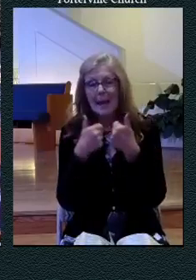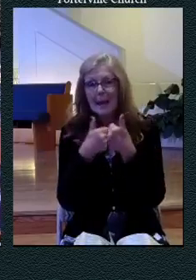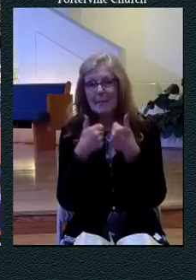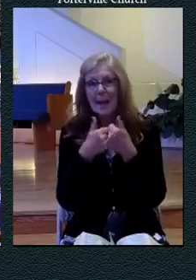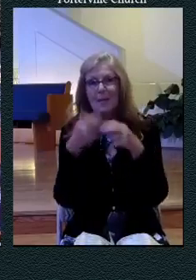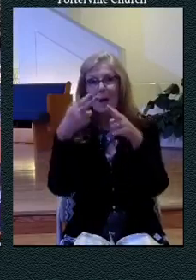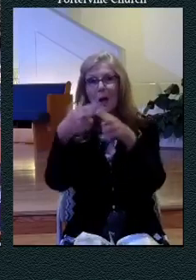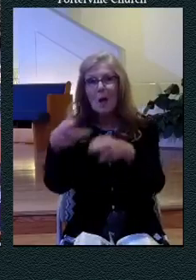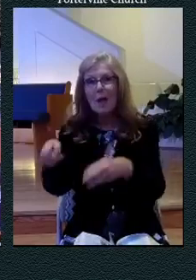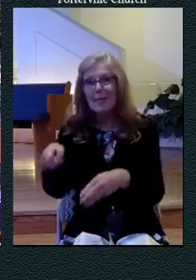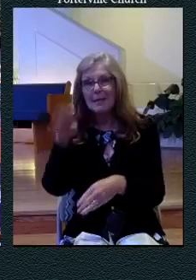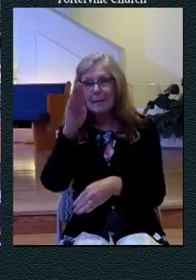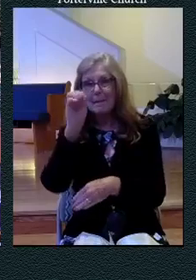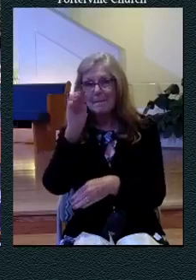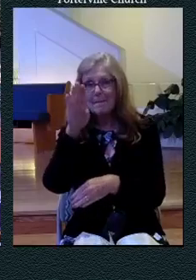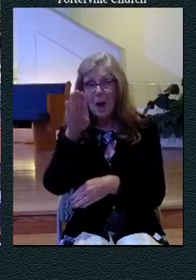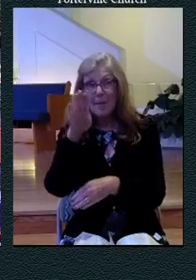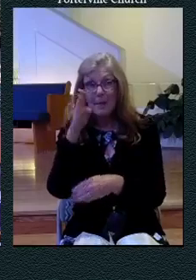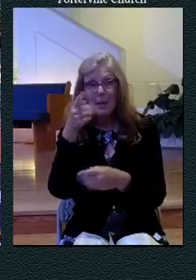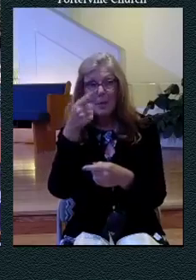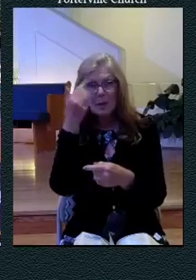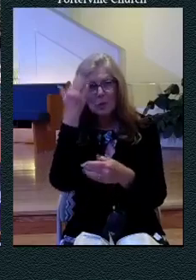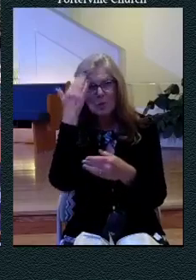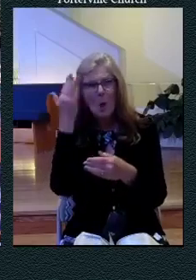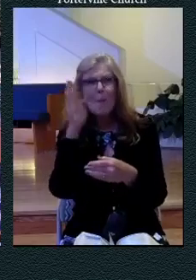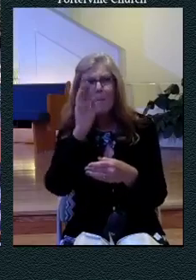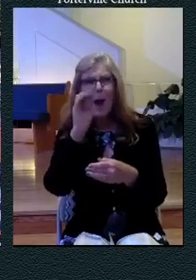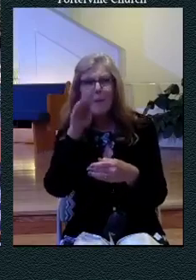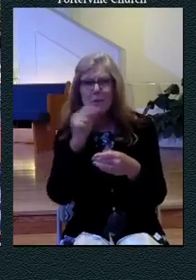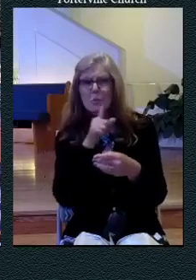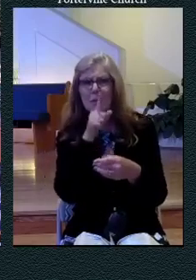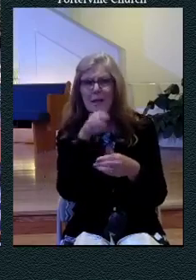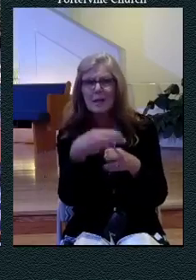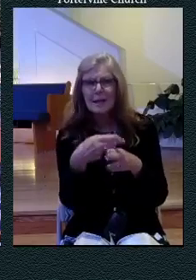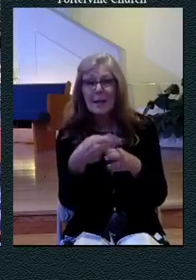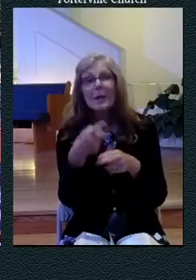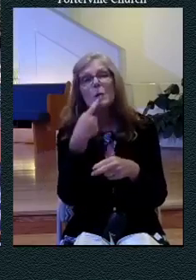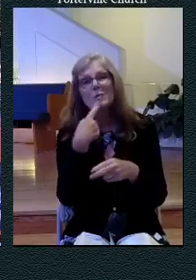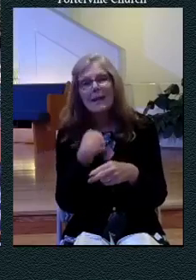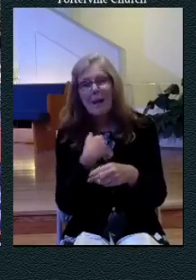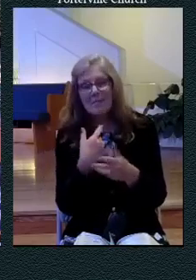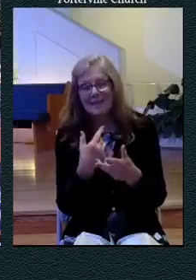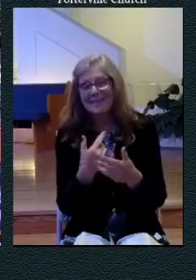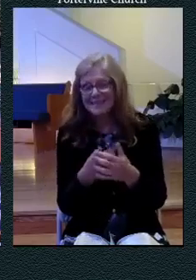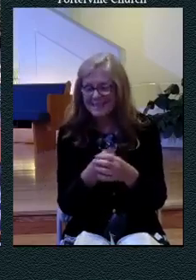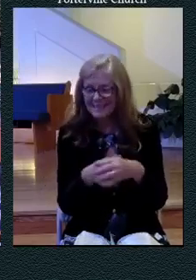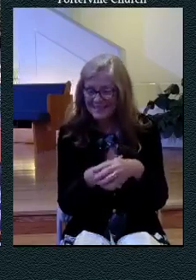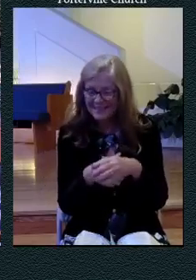Bob, and as soon as you know Bob's real name, you tell me, okay?